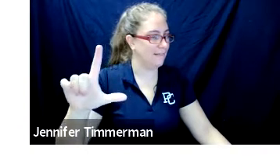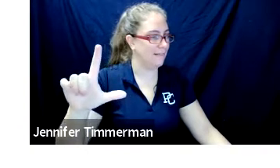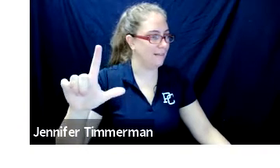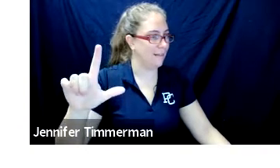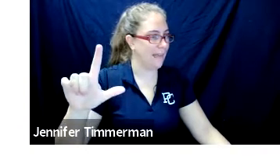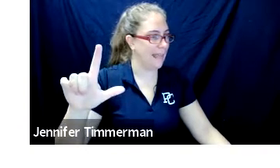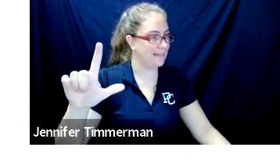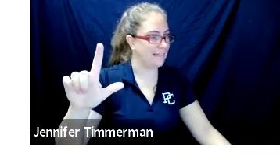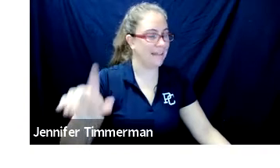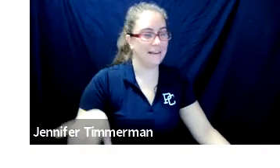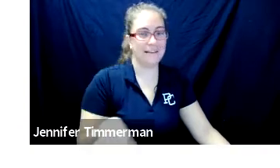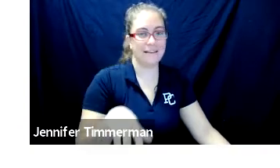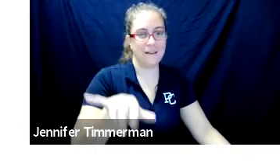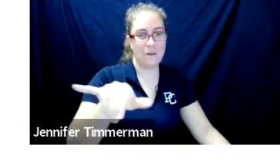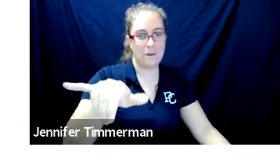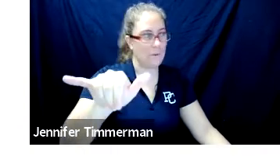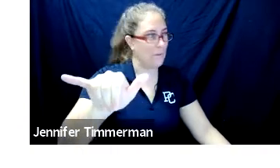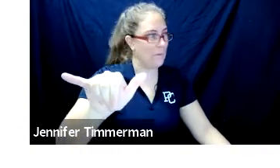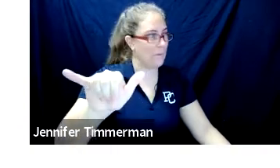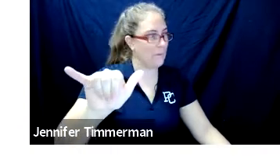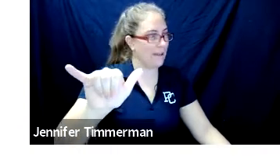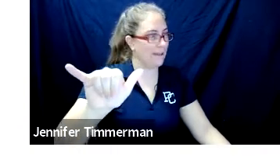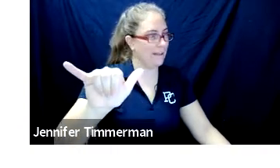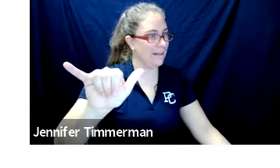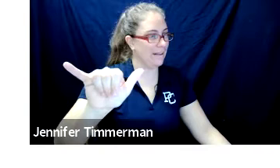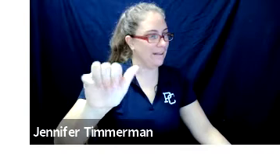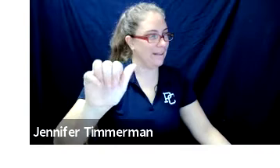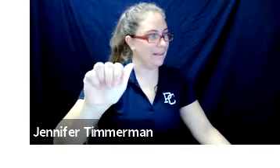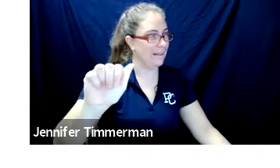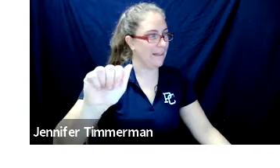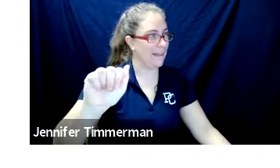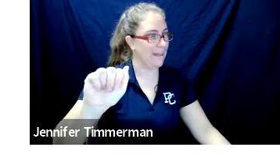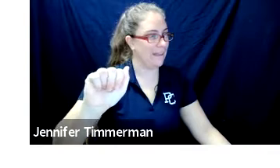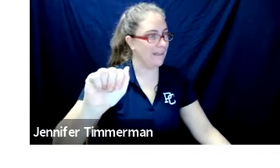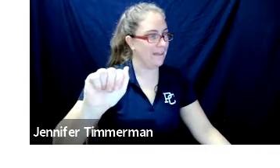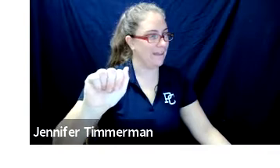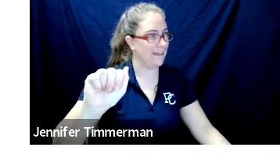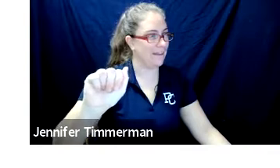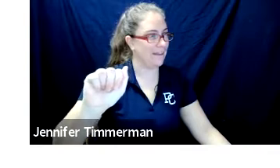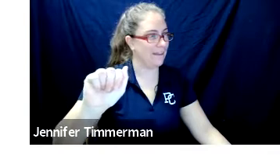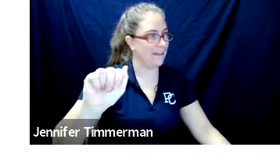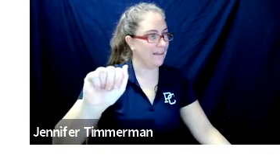L. And again. Y A